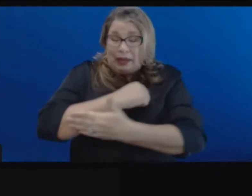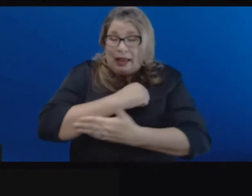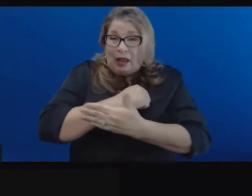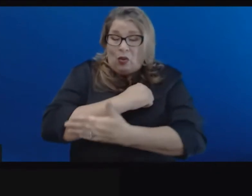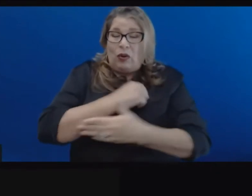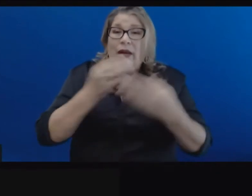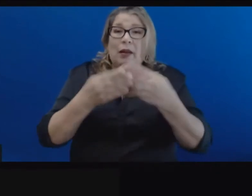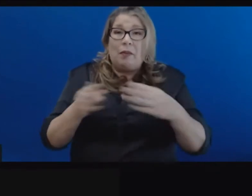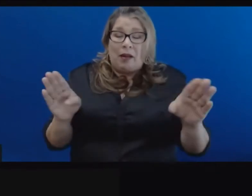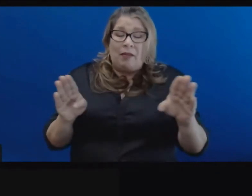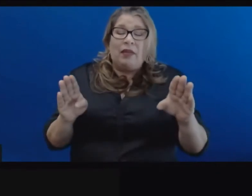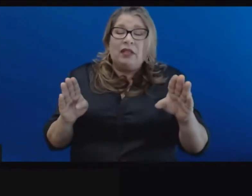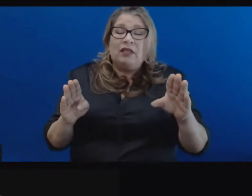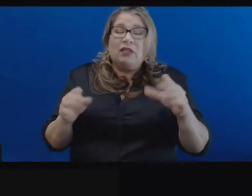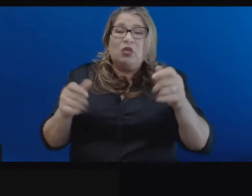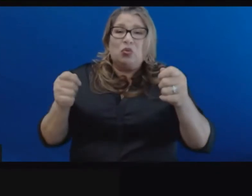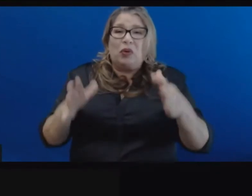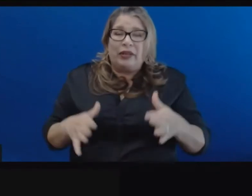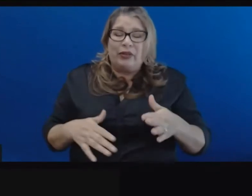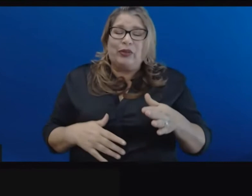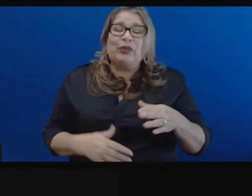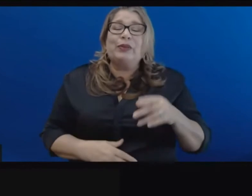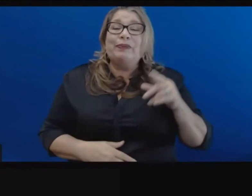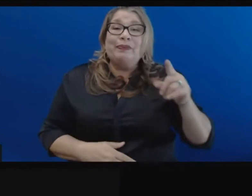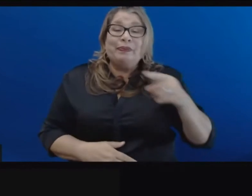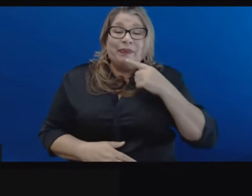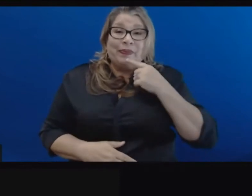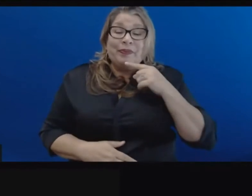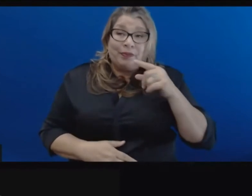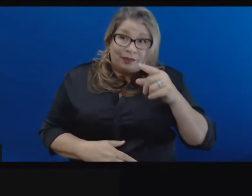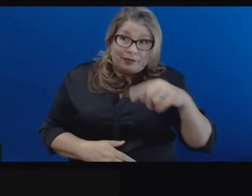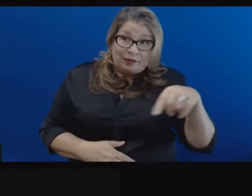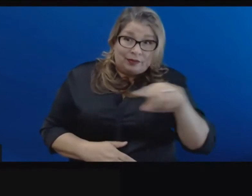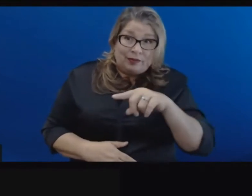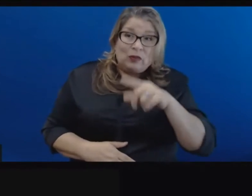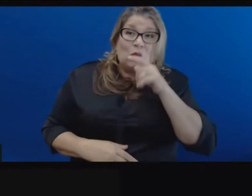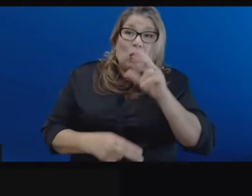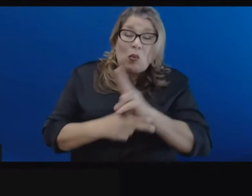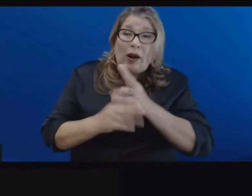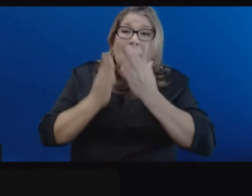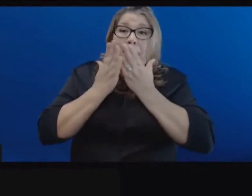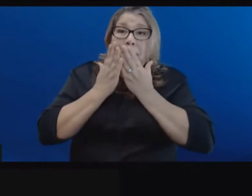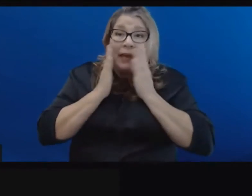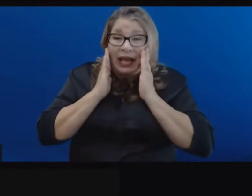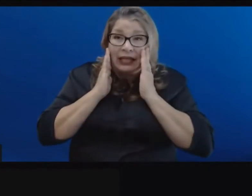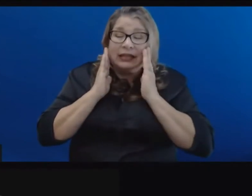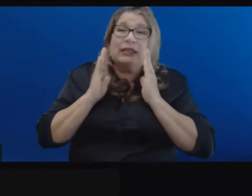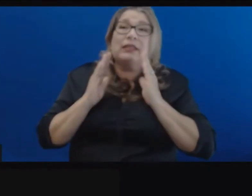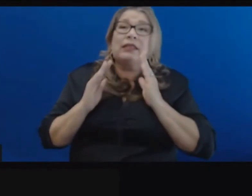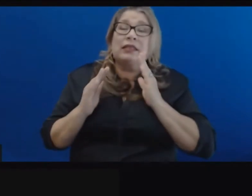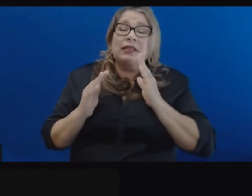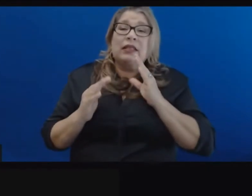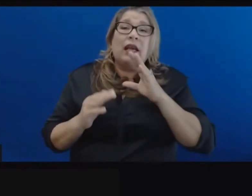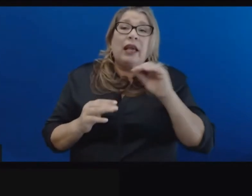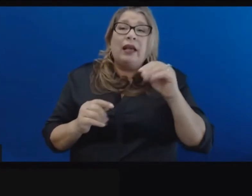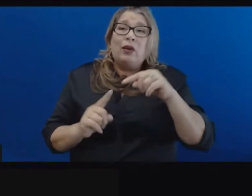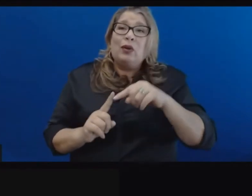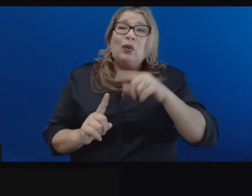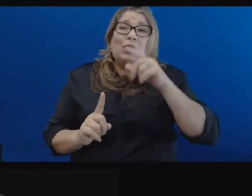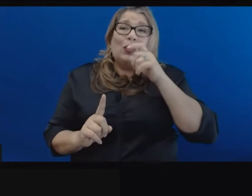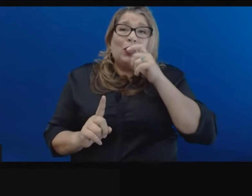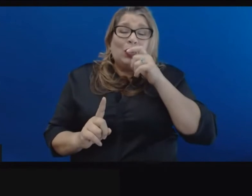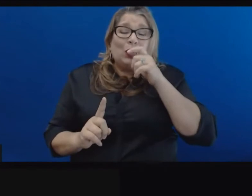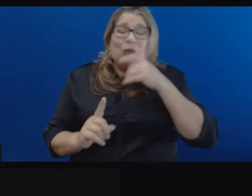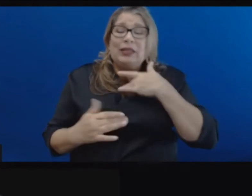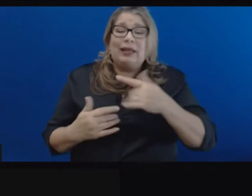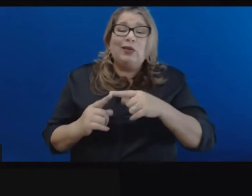essential workers and people who run errands for their family to wear a mask inside their house as well, to come home and mask